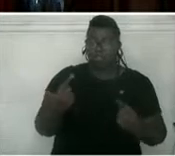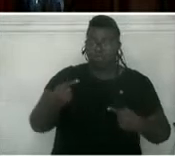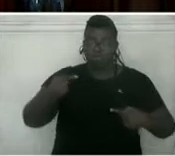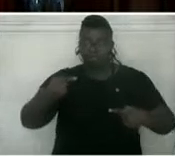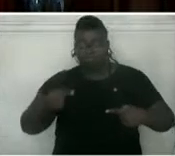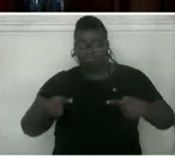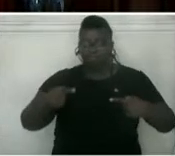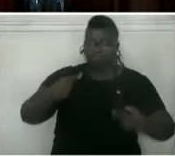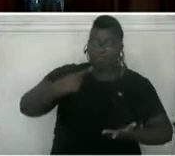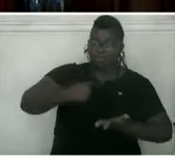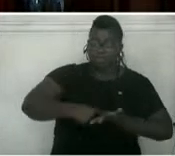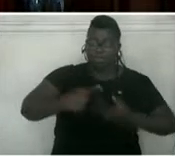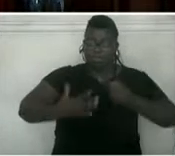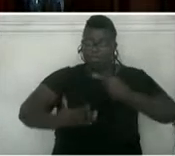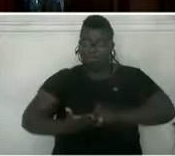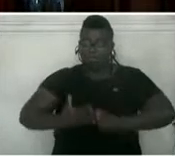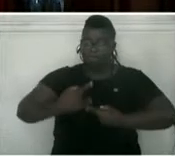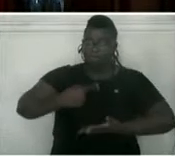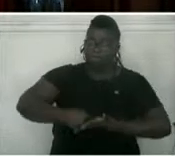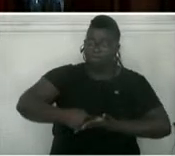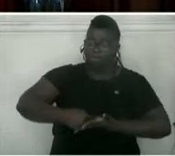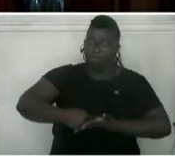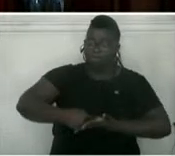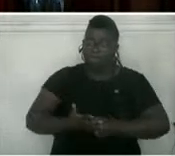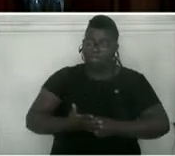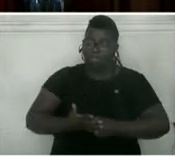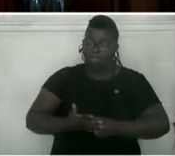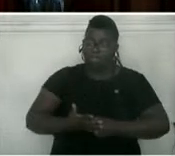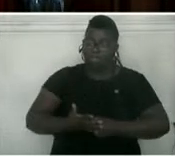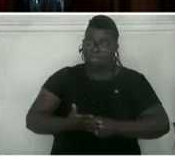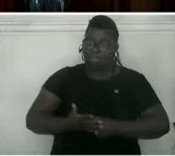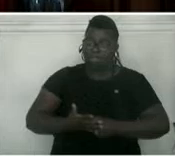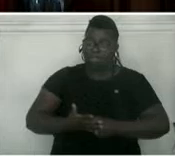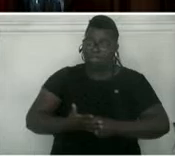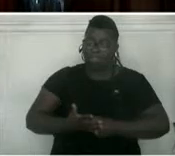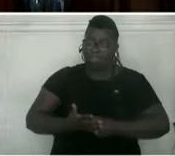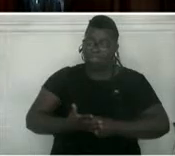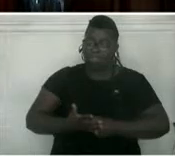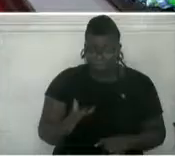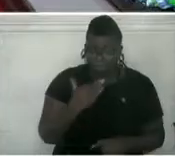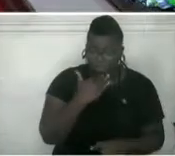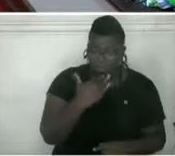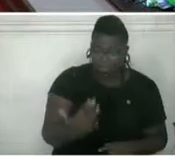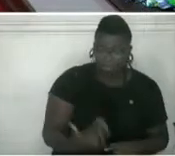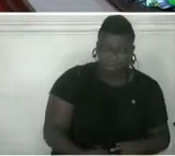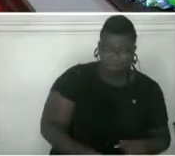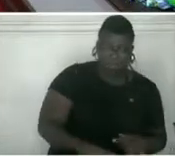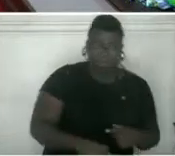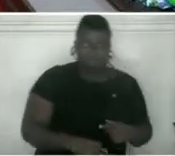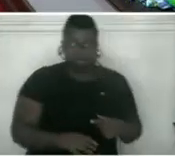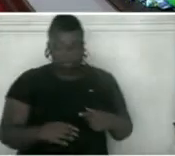debate the State of the Province address. Thank you.